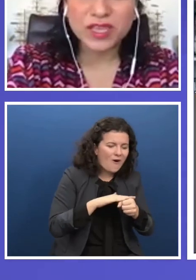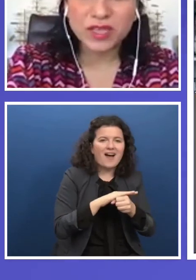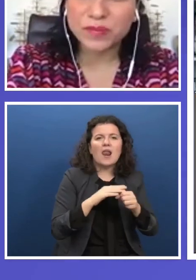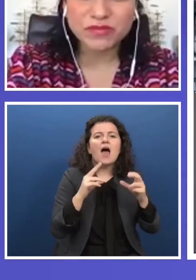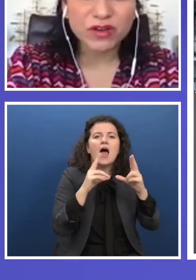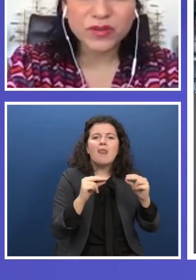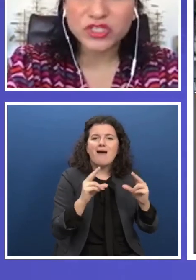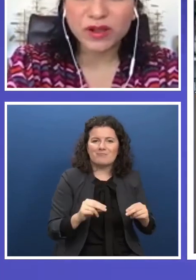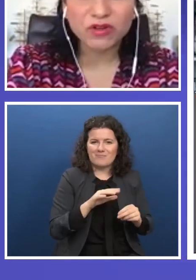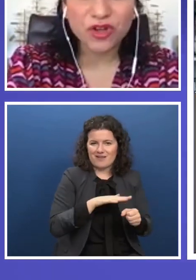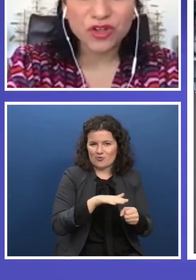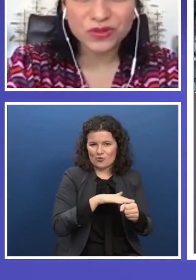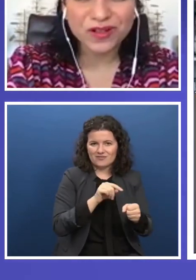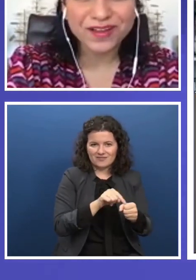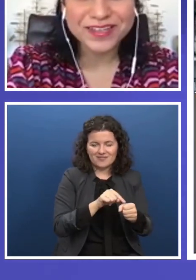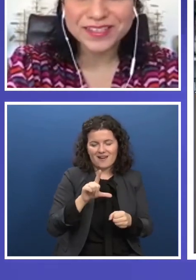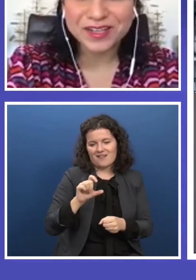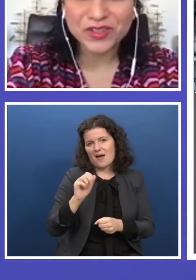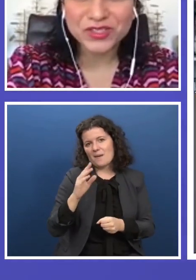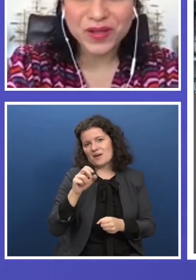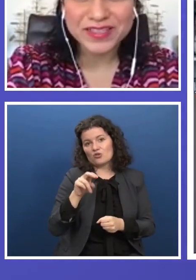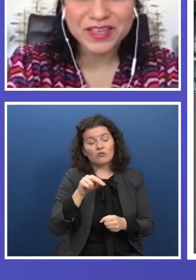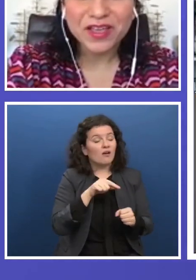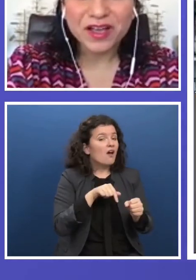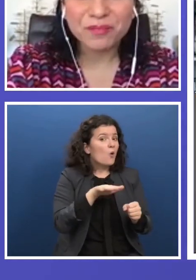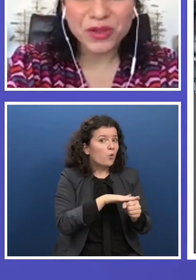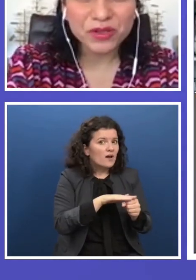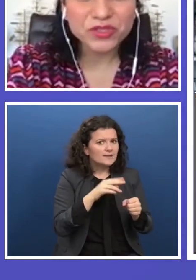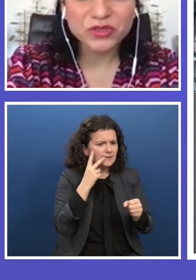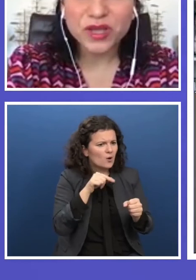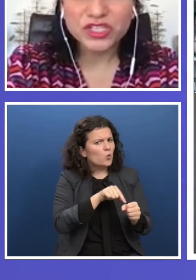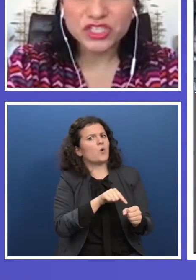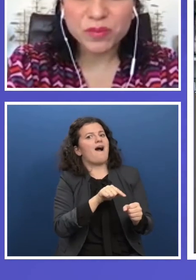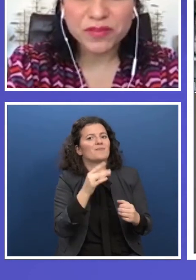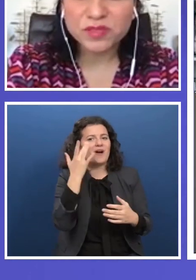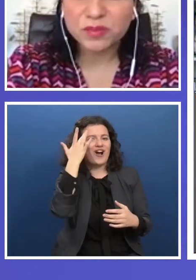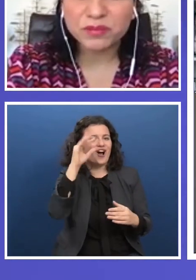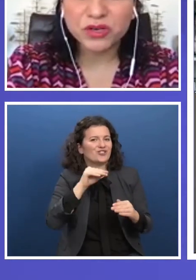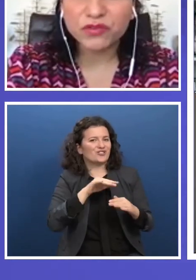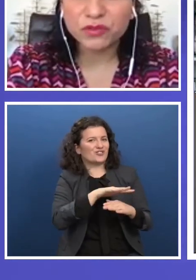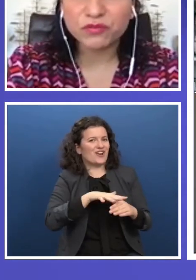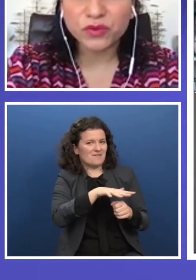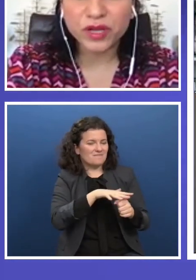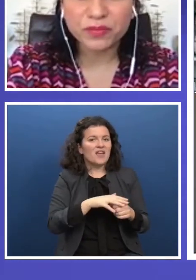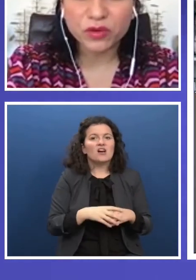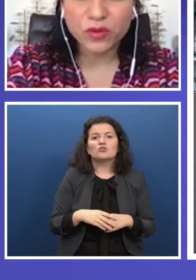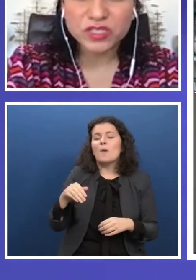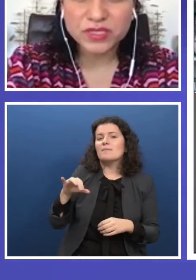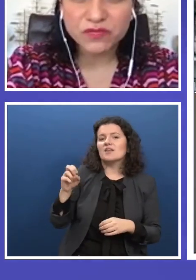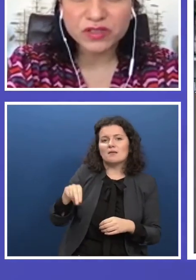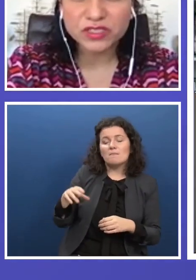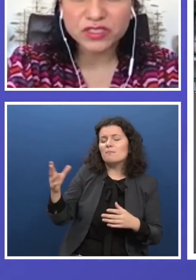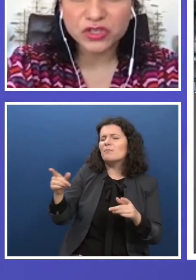questions that came up is very much around cultural context, and I'll also ask Miriam to touch upon this. But Mirna, for a